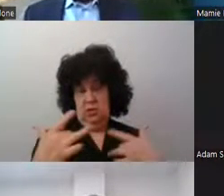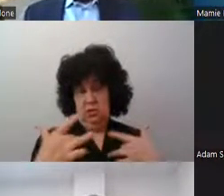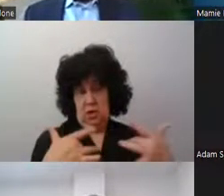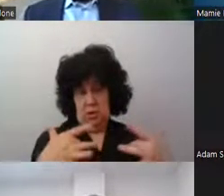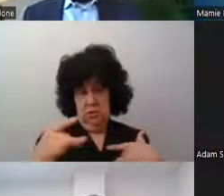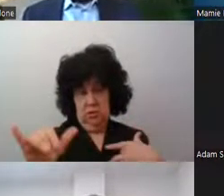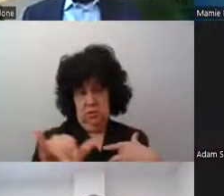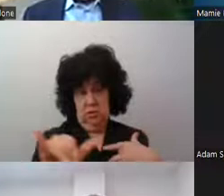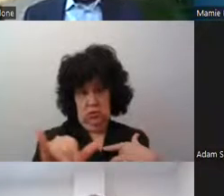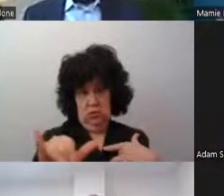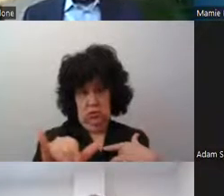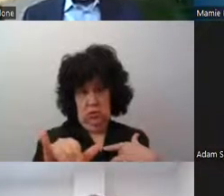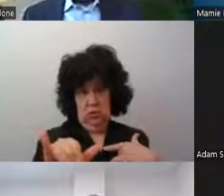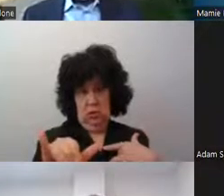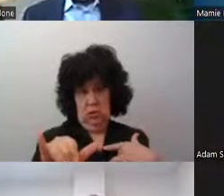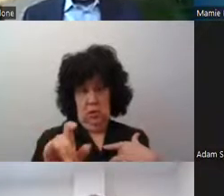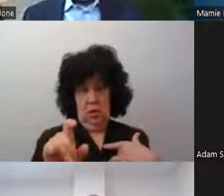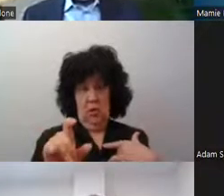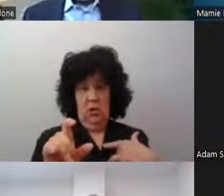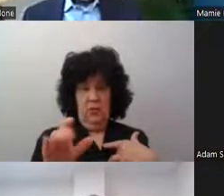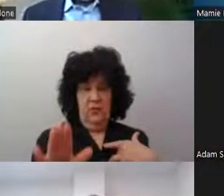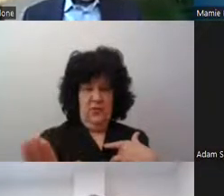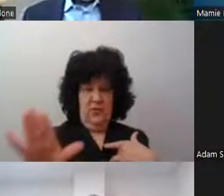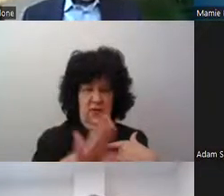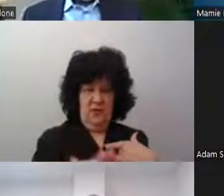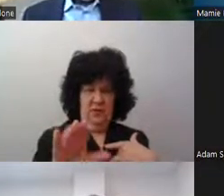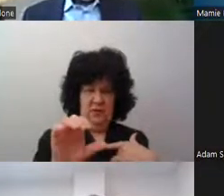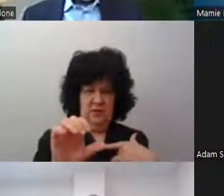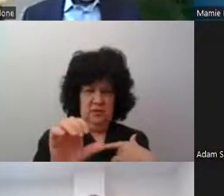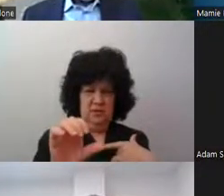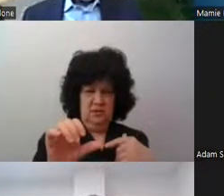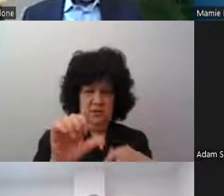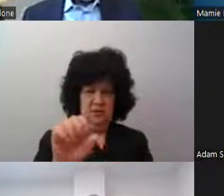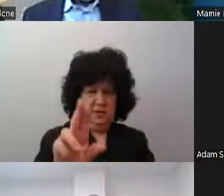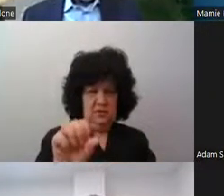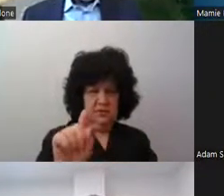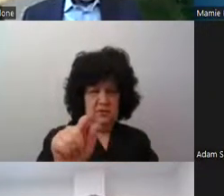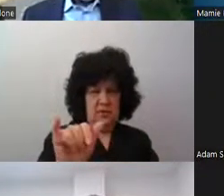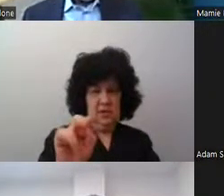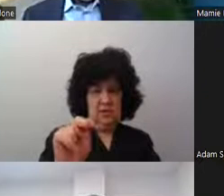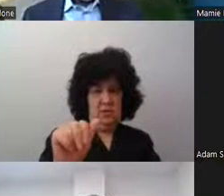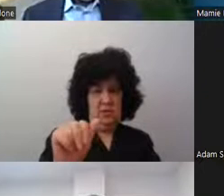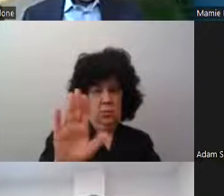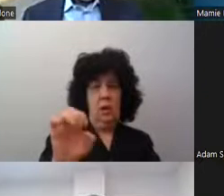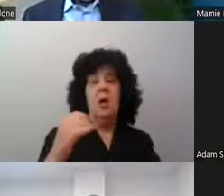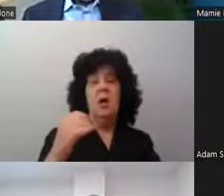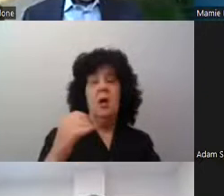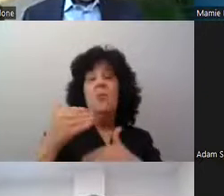there's sustainable processes and there's sustainable material.